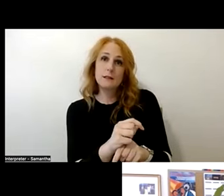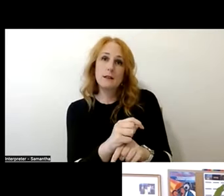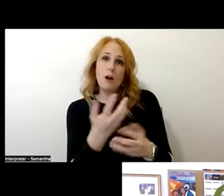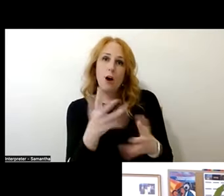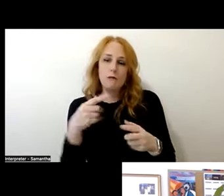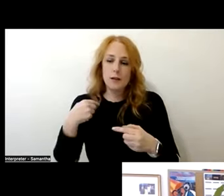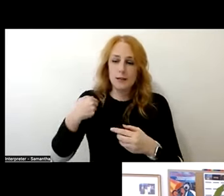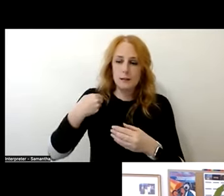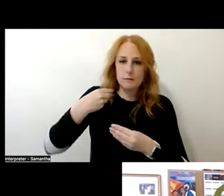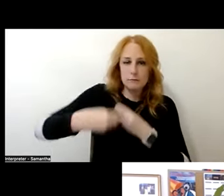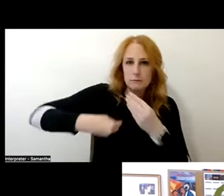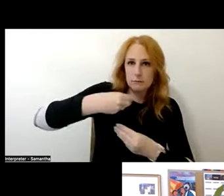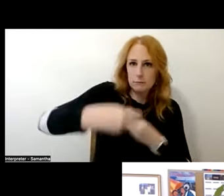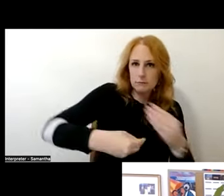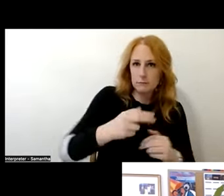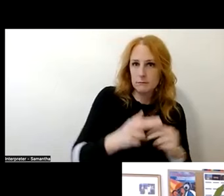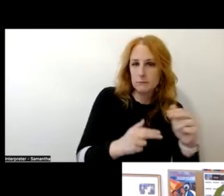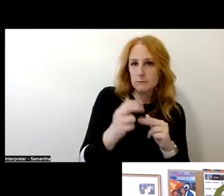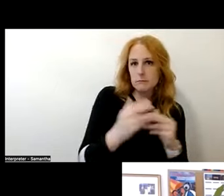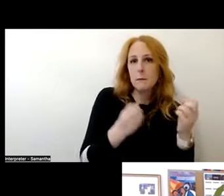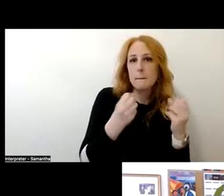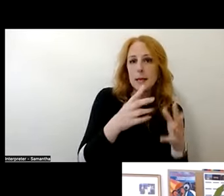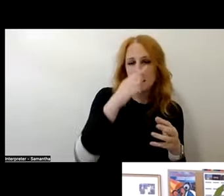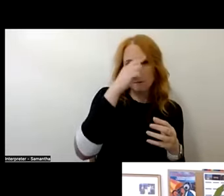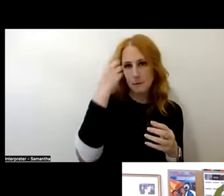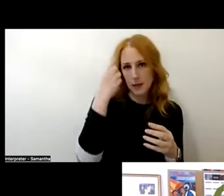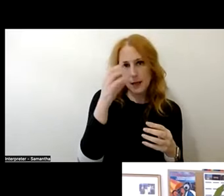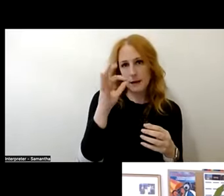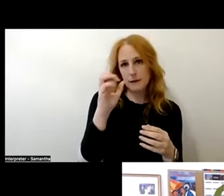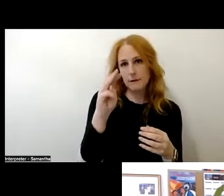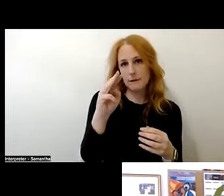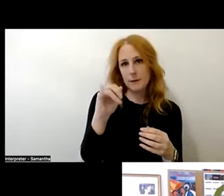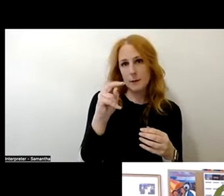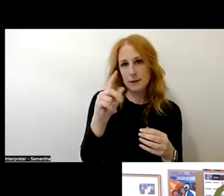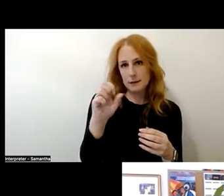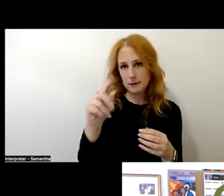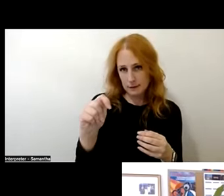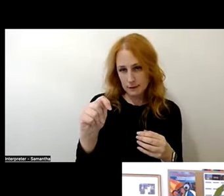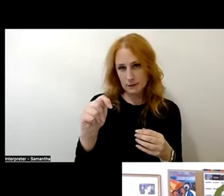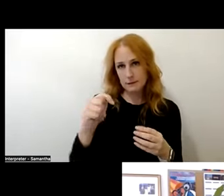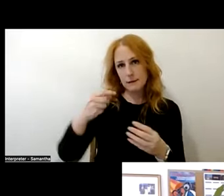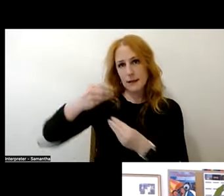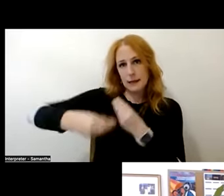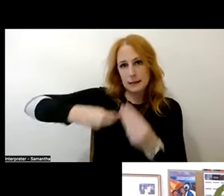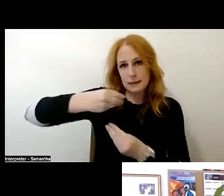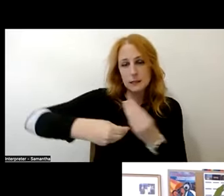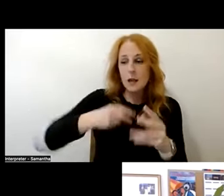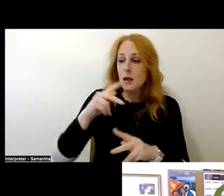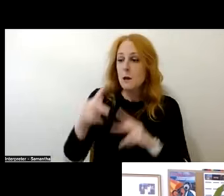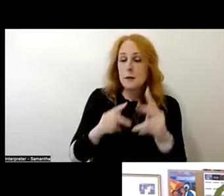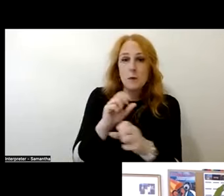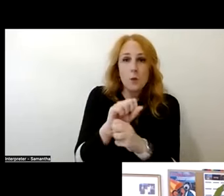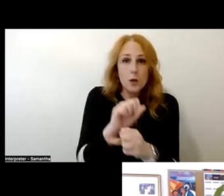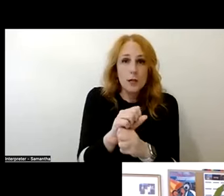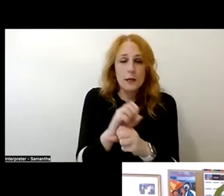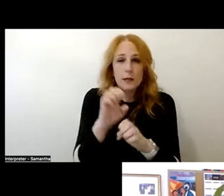and relating. Many of them are Black feminist legacies. Many of them come from the work of people experimenting with